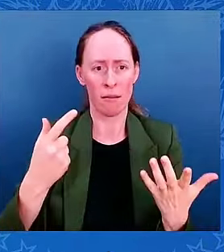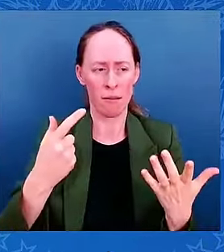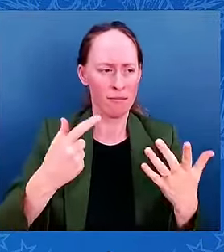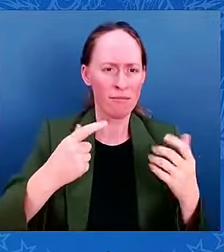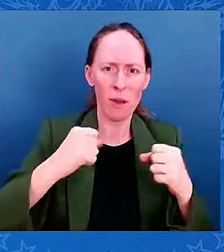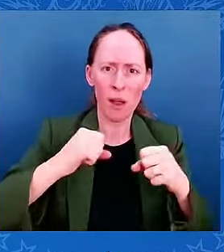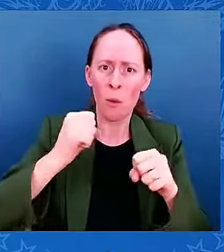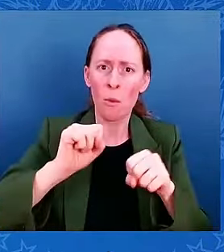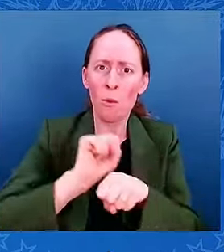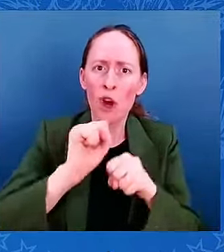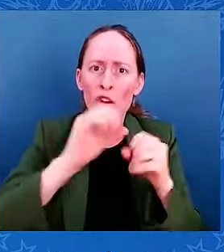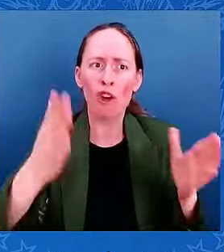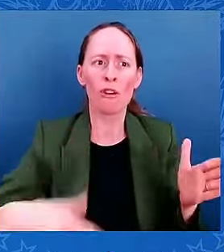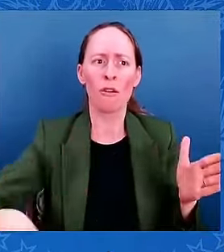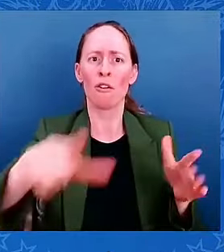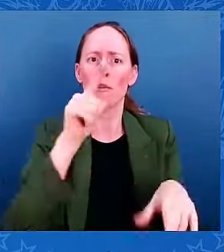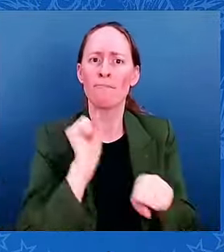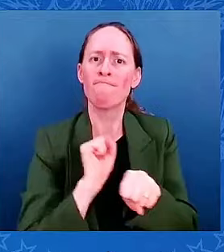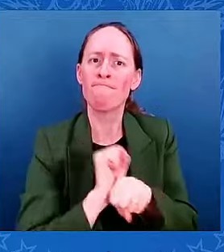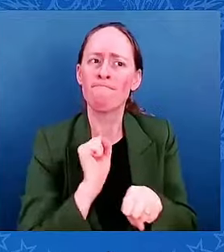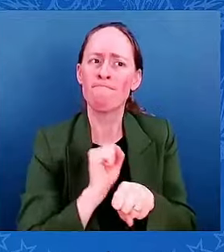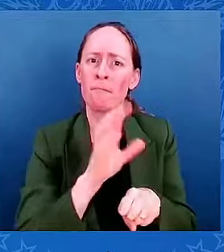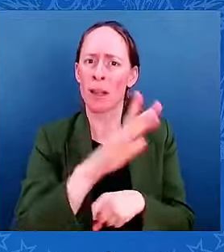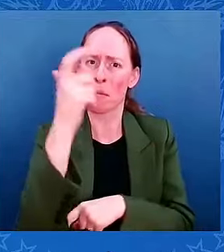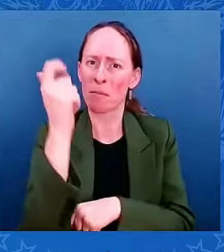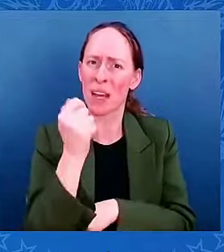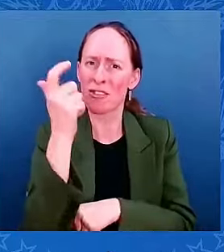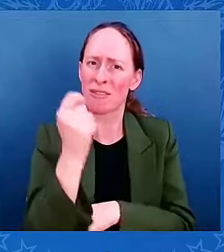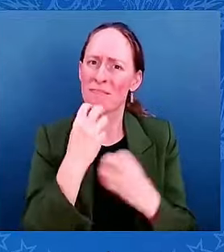Act. Butch Lewis.